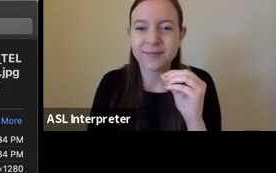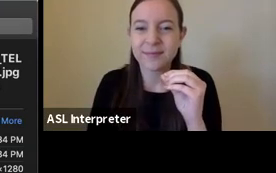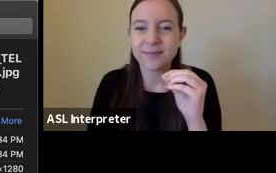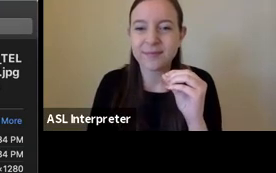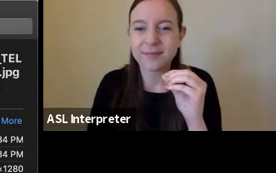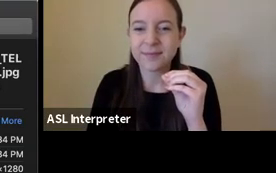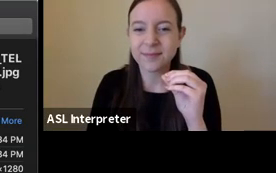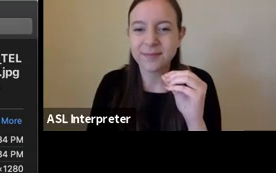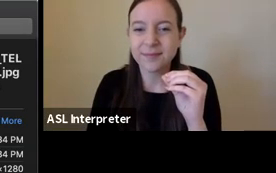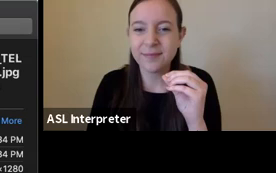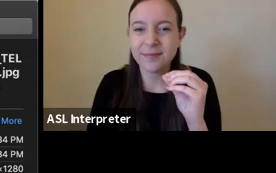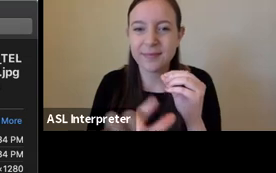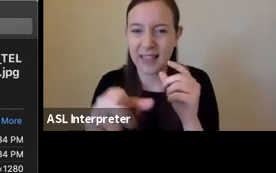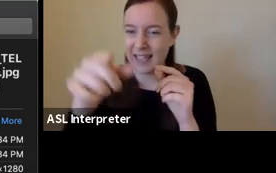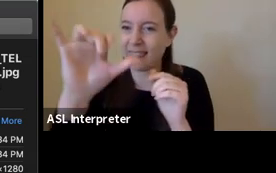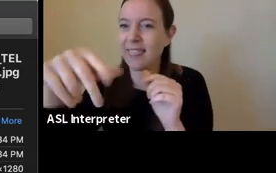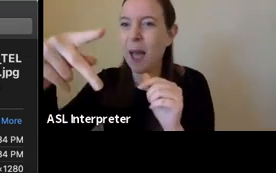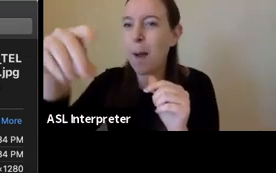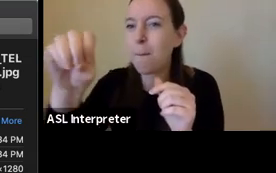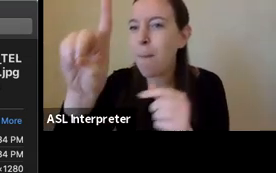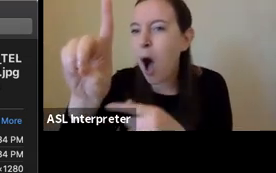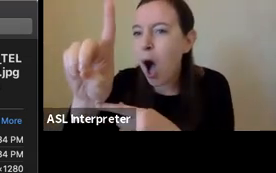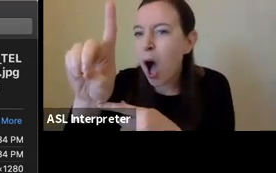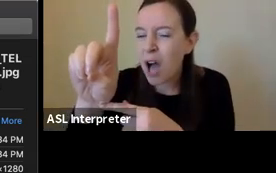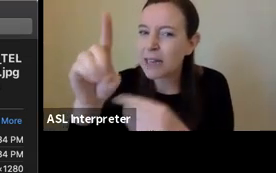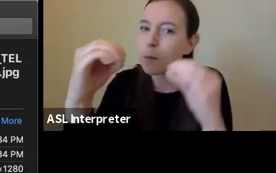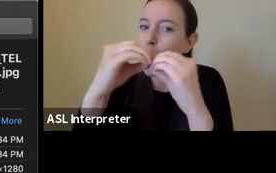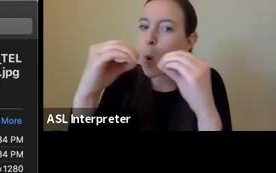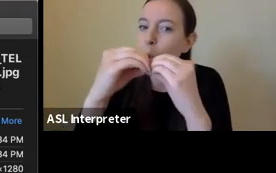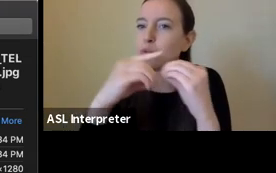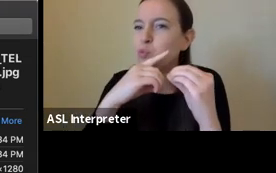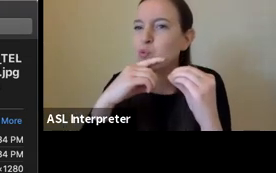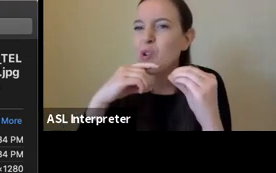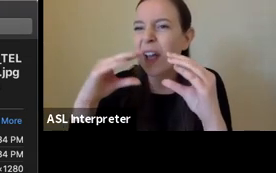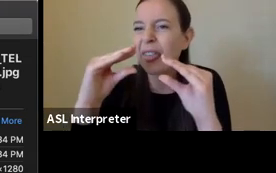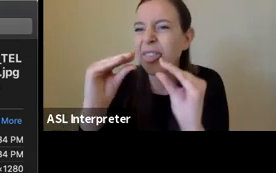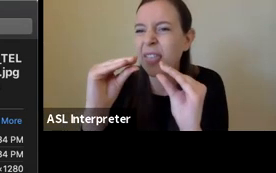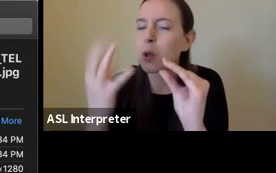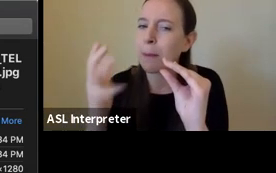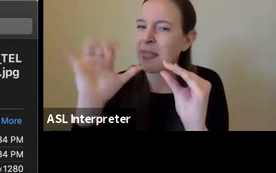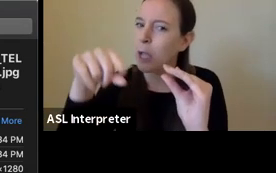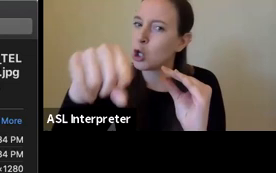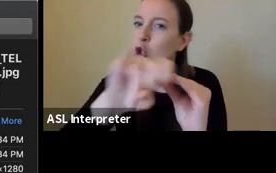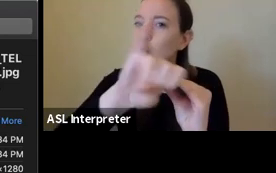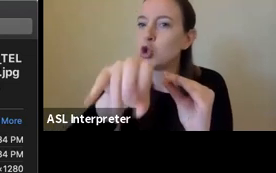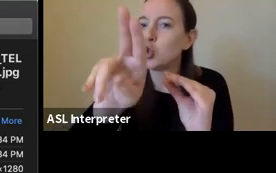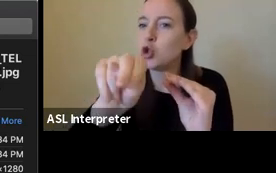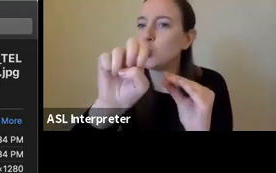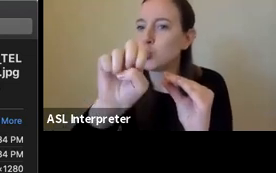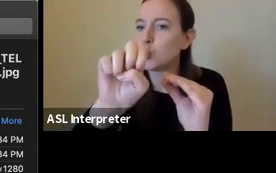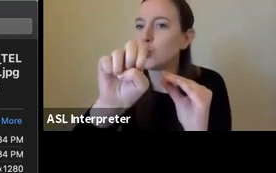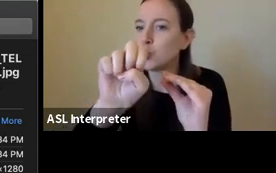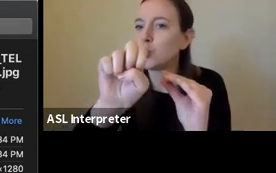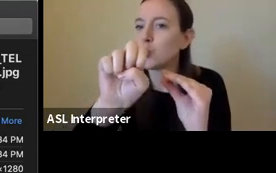So it's probably more of the June that we pick. Will you talk about that,